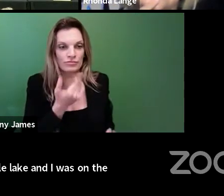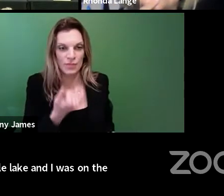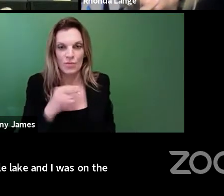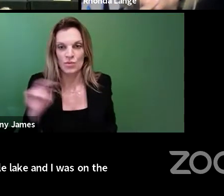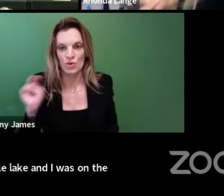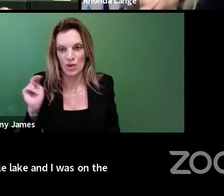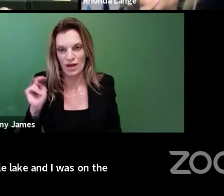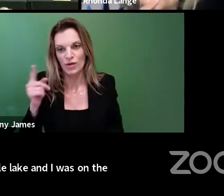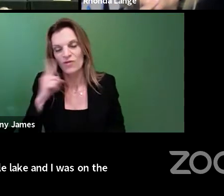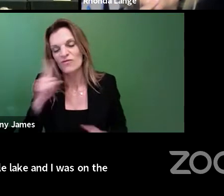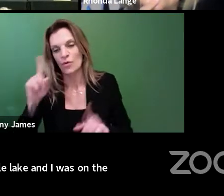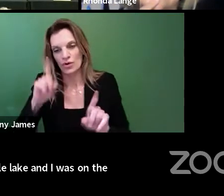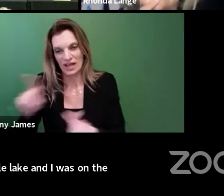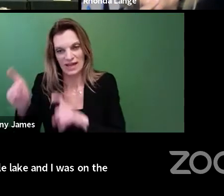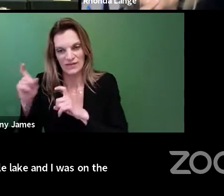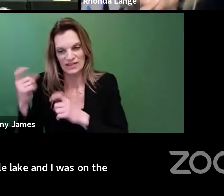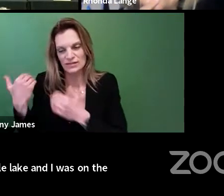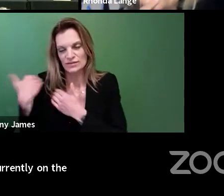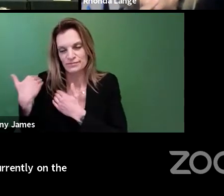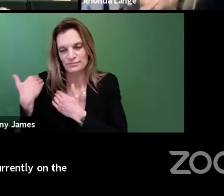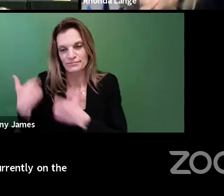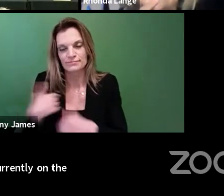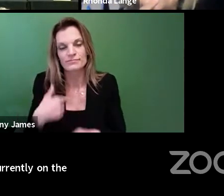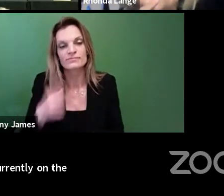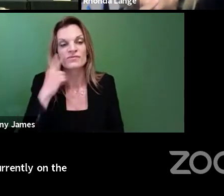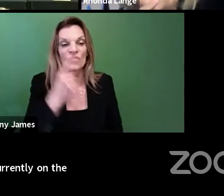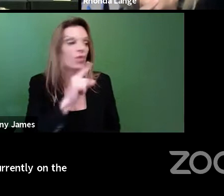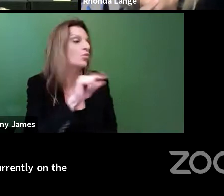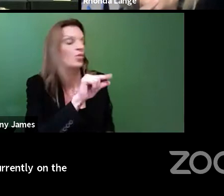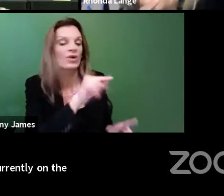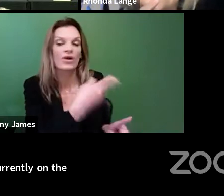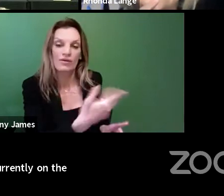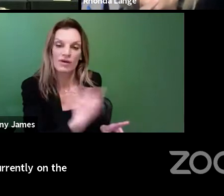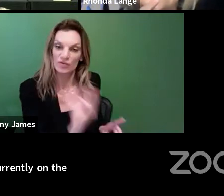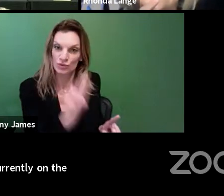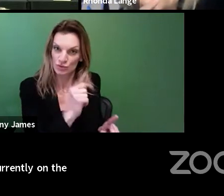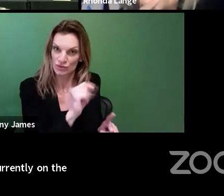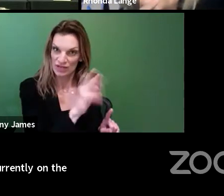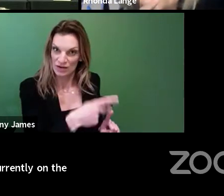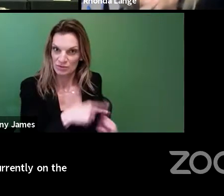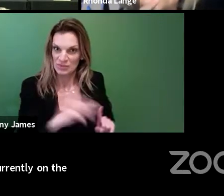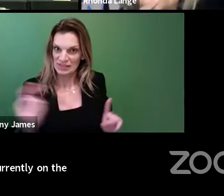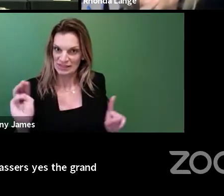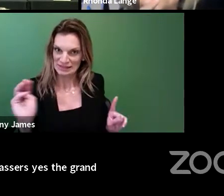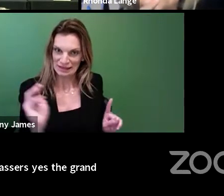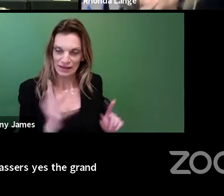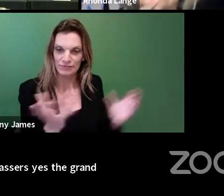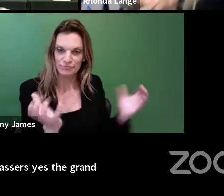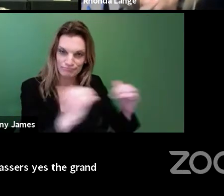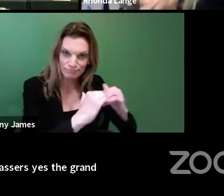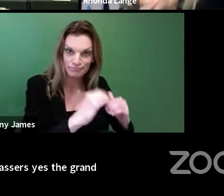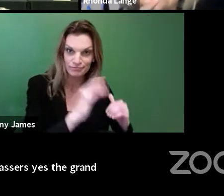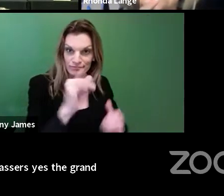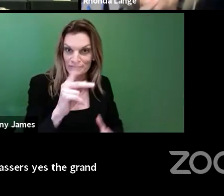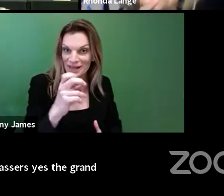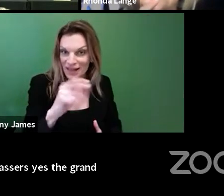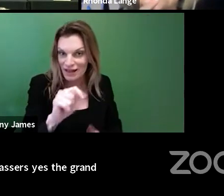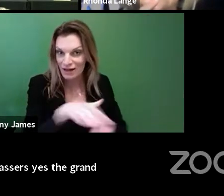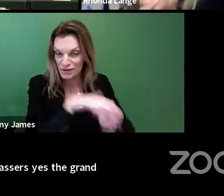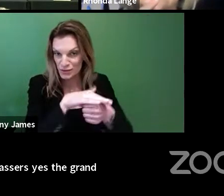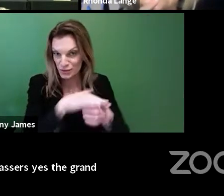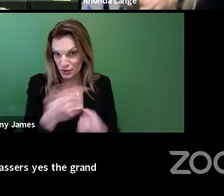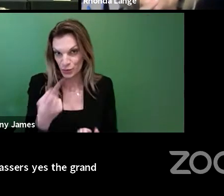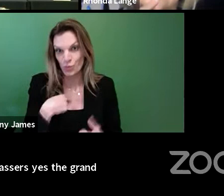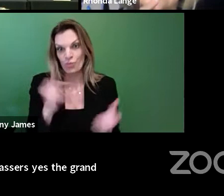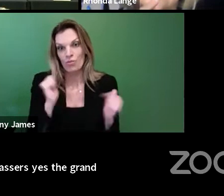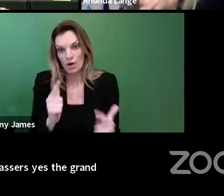of Canvassers. Yes, the Grant School District has two townships in Muskegon County and part of one township in Kent County. We're